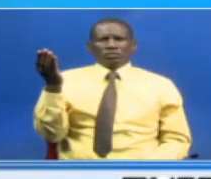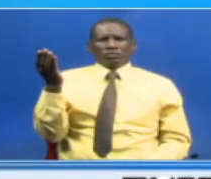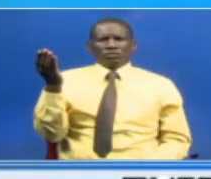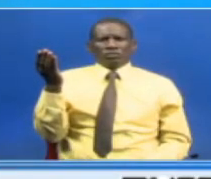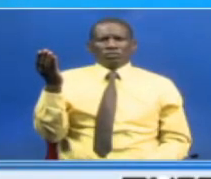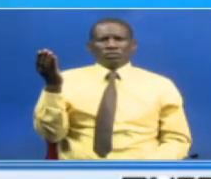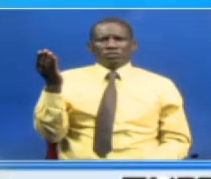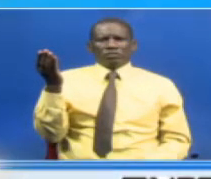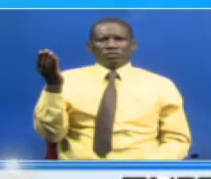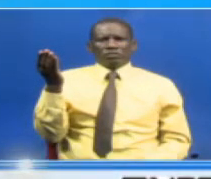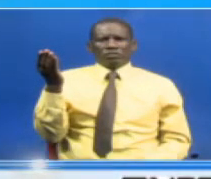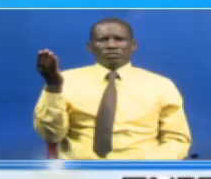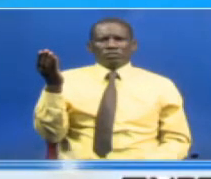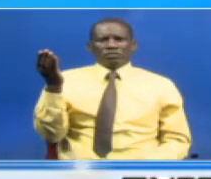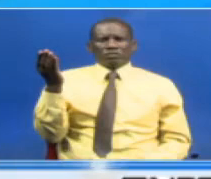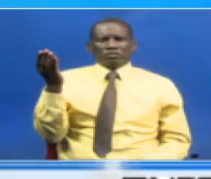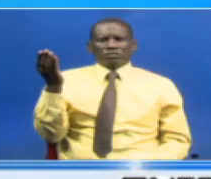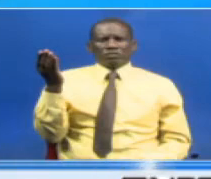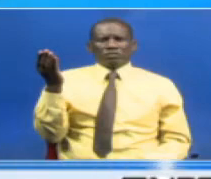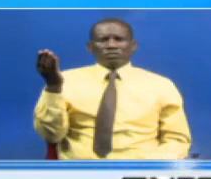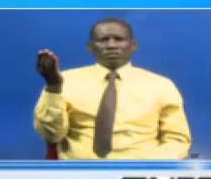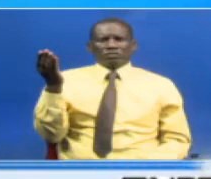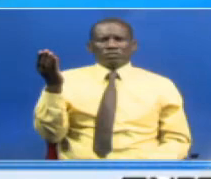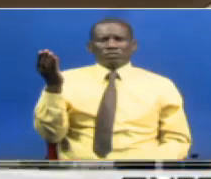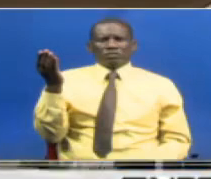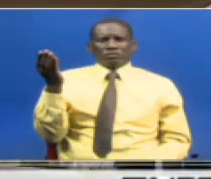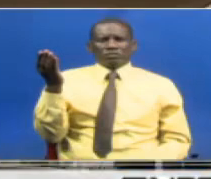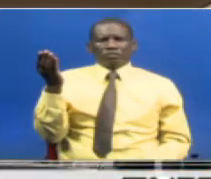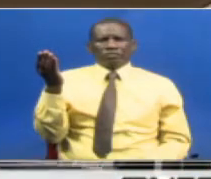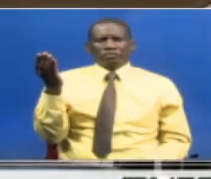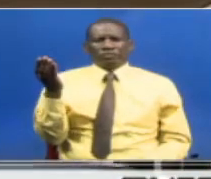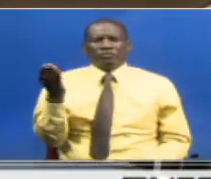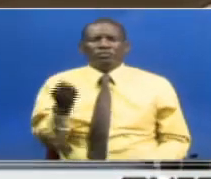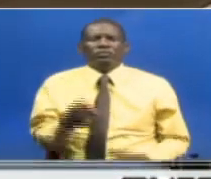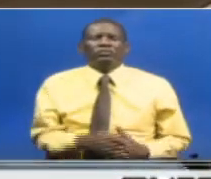expressly conferred on the service authorities of the sending nation.